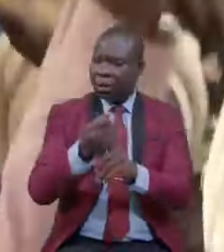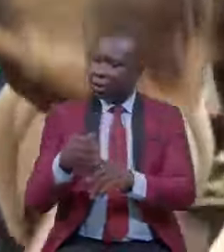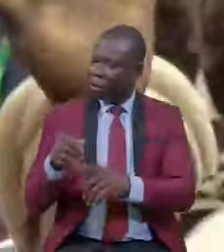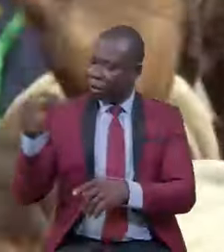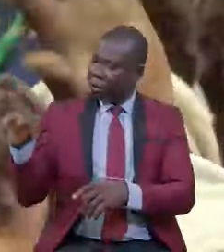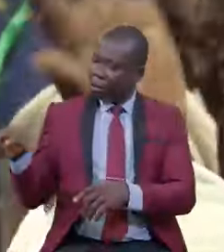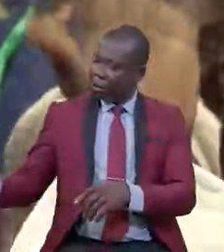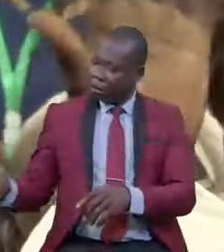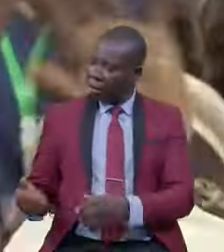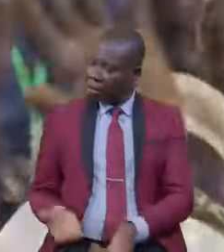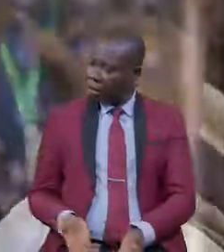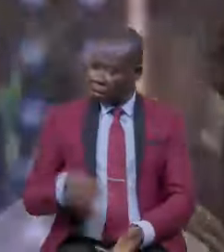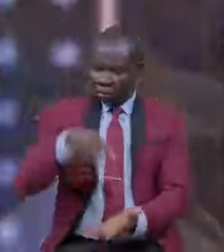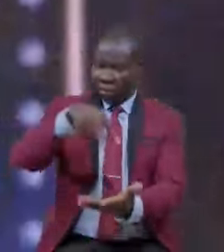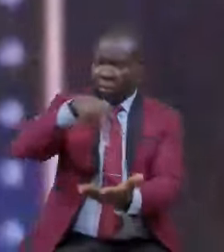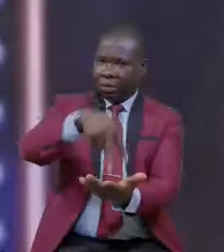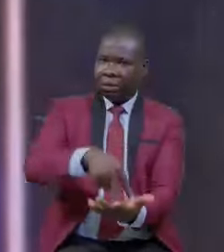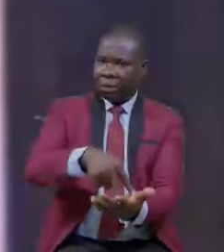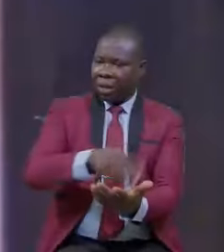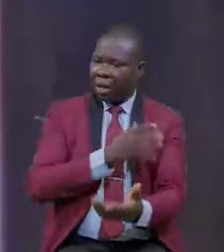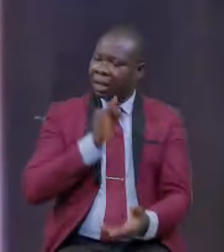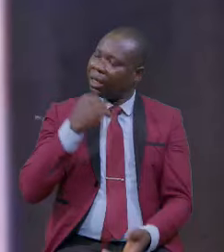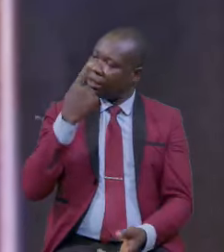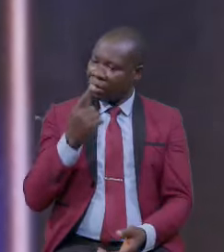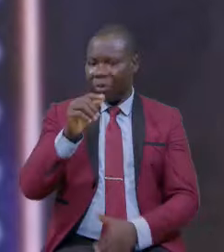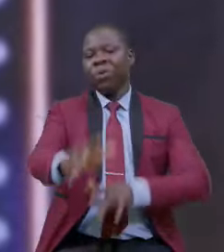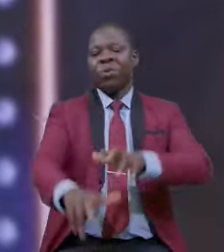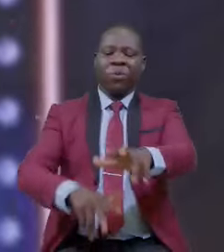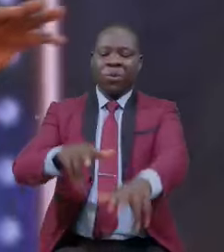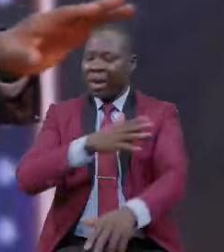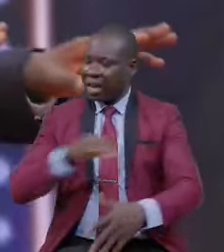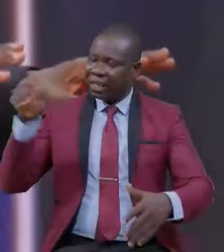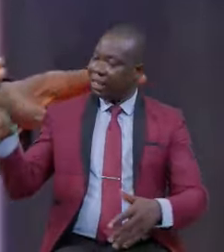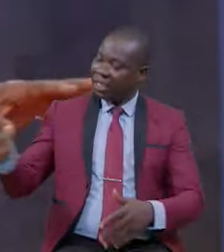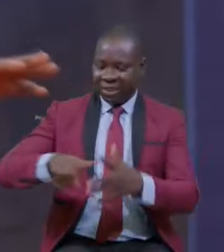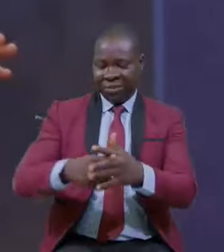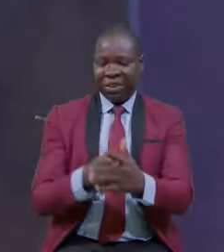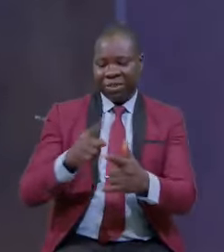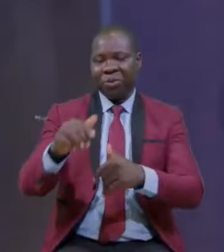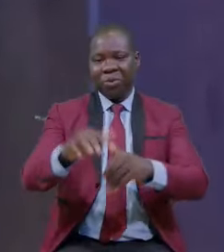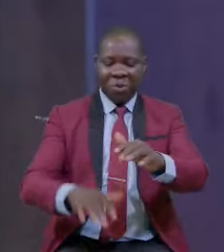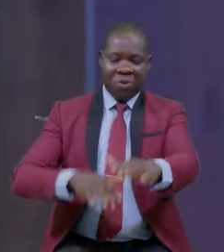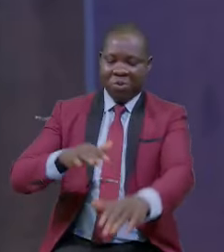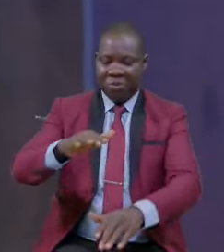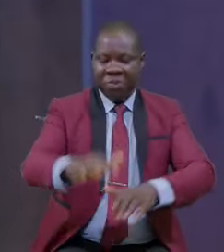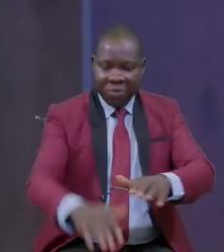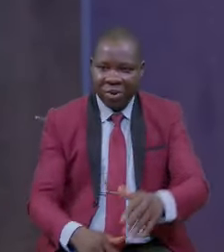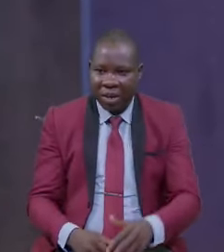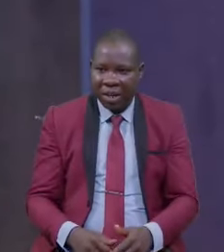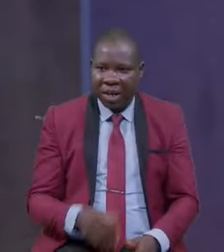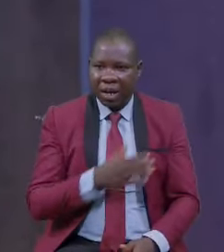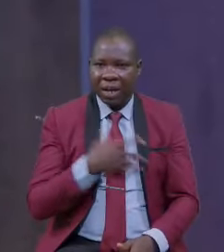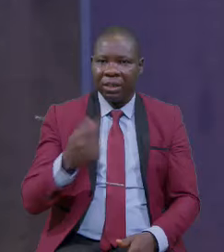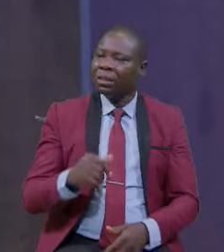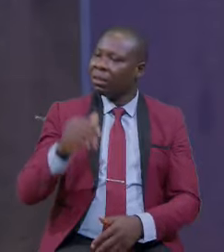Yeah. And I said, walk. And he began to walk. And the mother said, tell